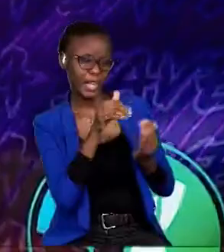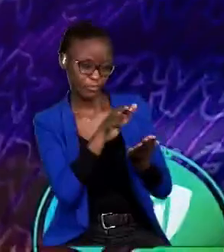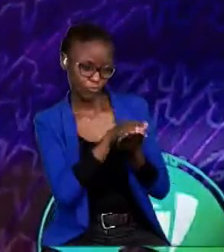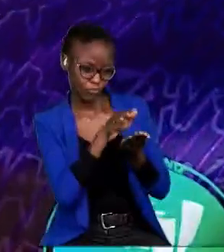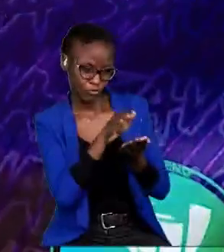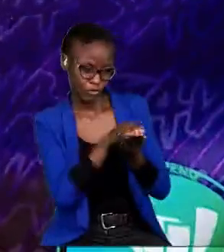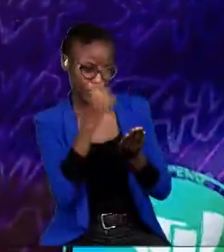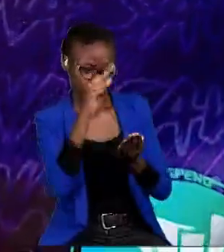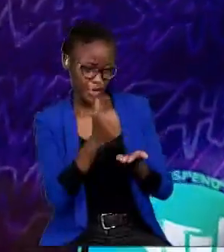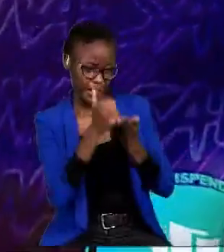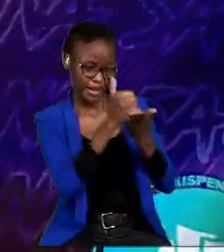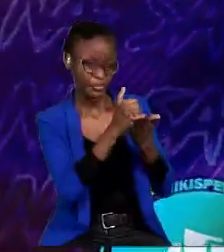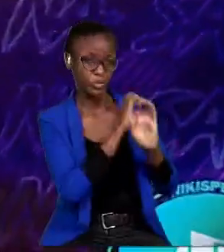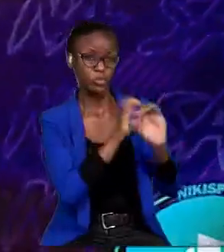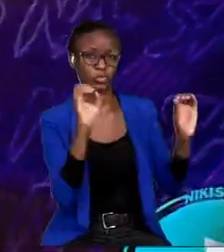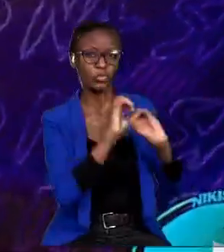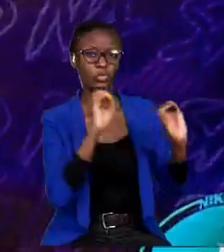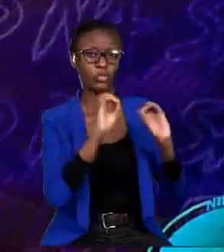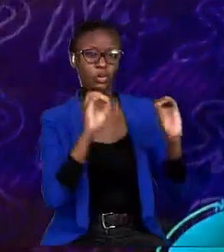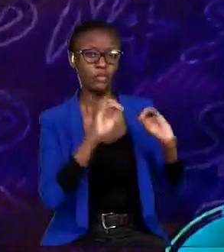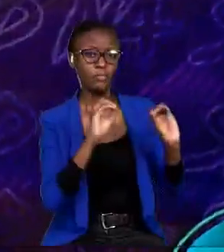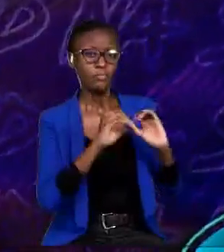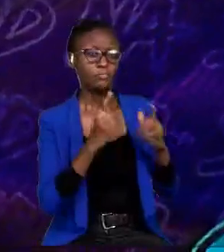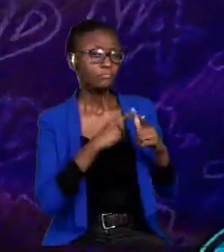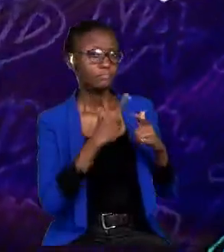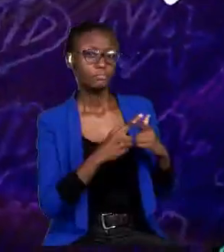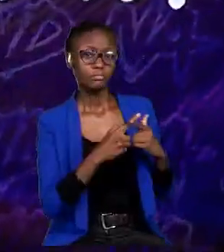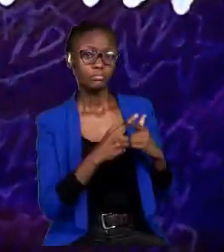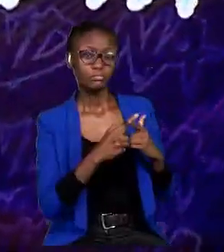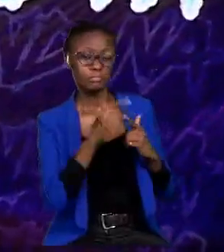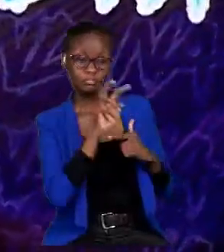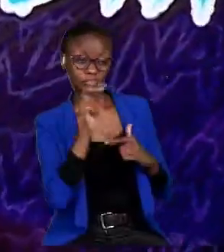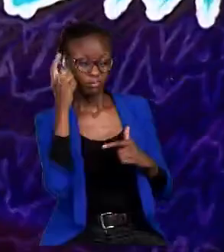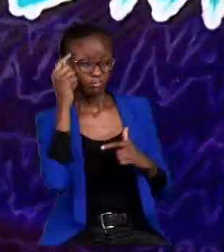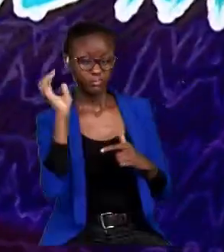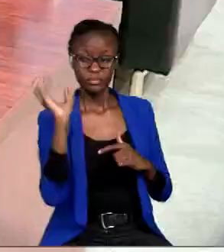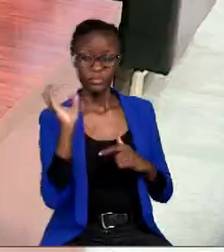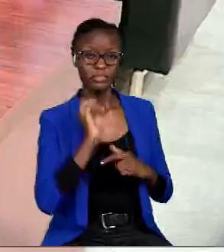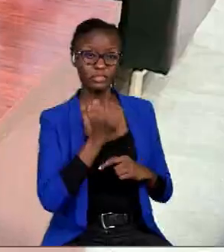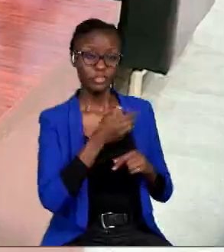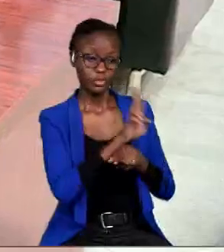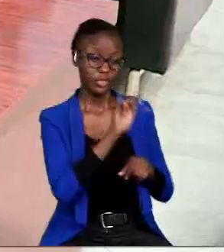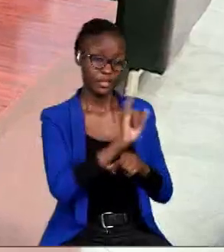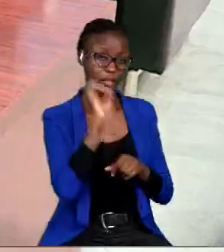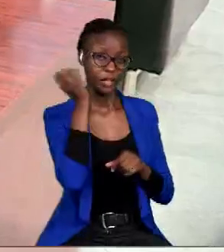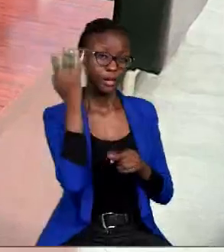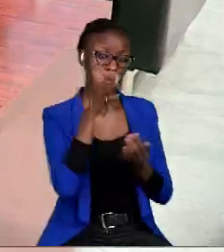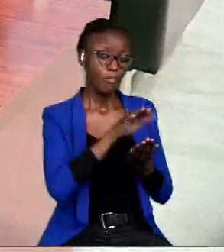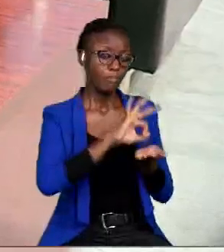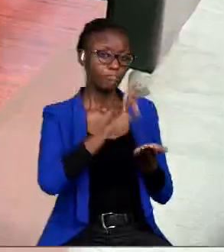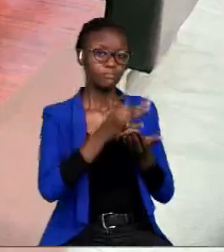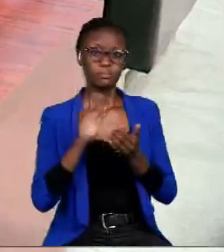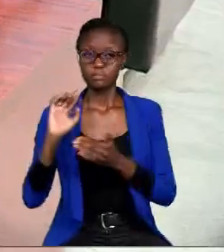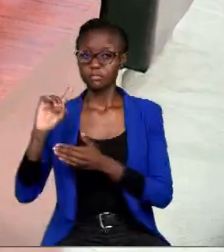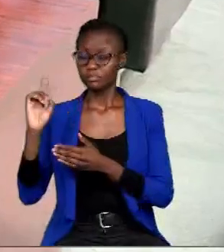aside, to help them during a rainy day. So we have seen our clients make use of that. The next part of Know Your CEO